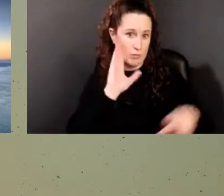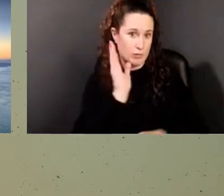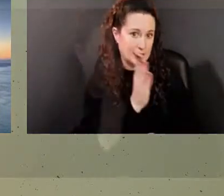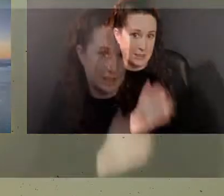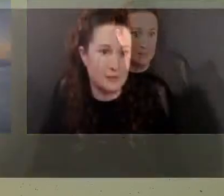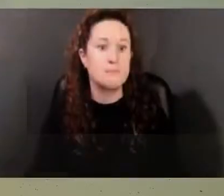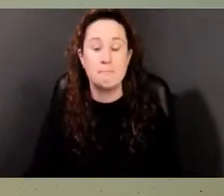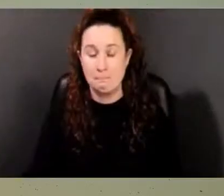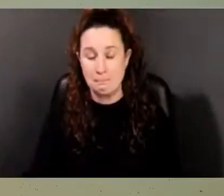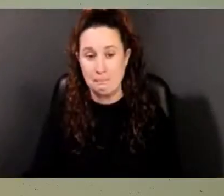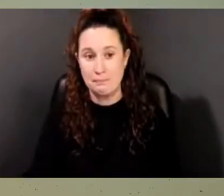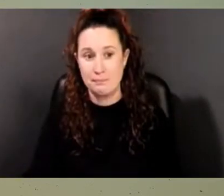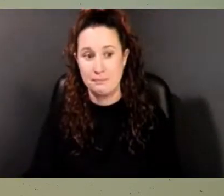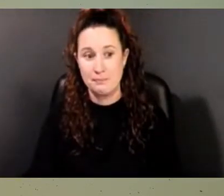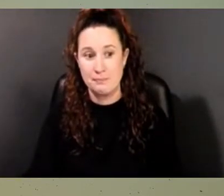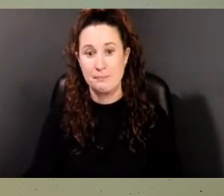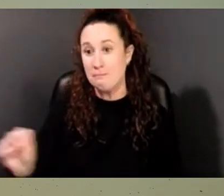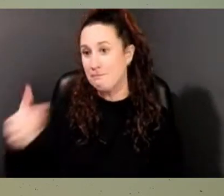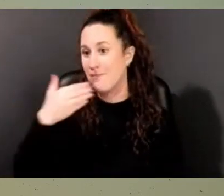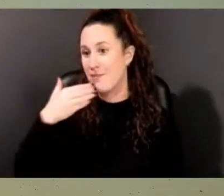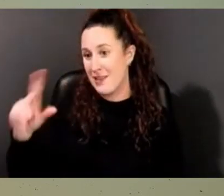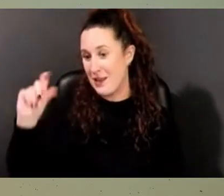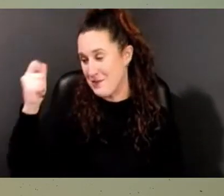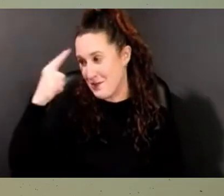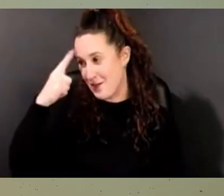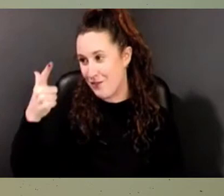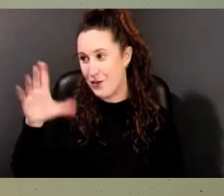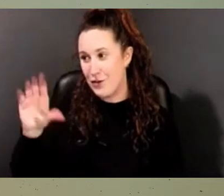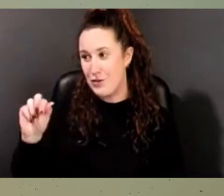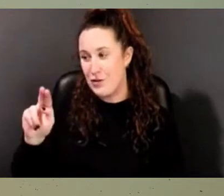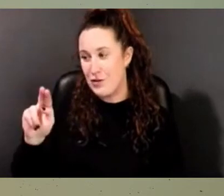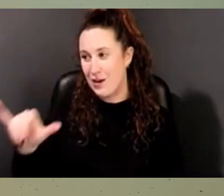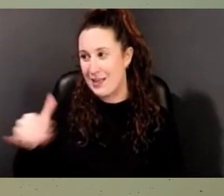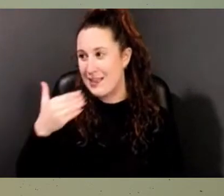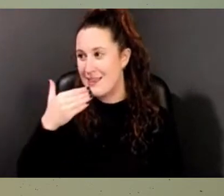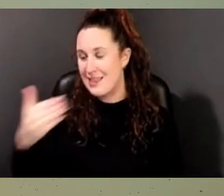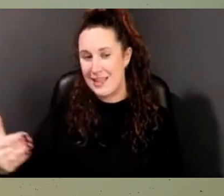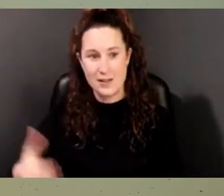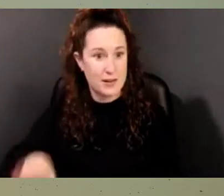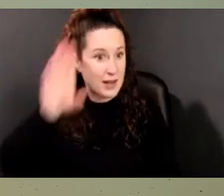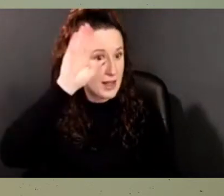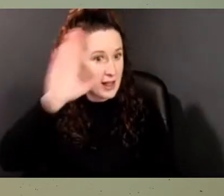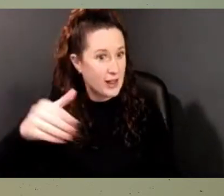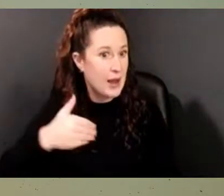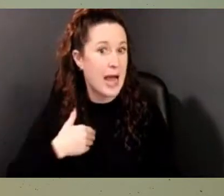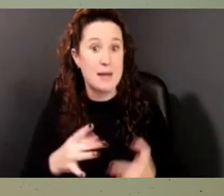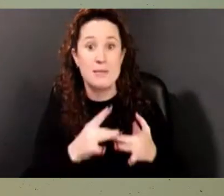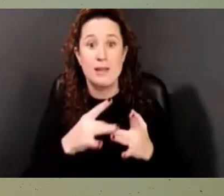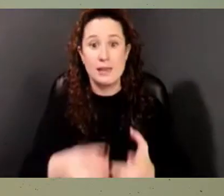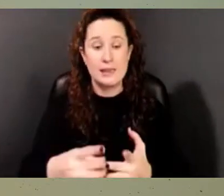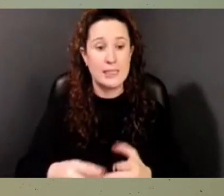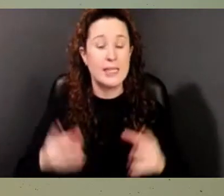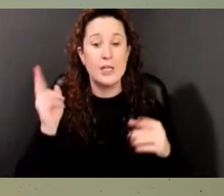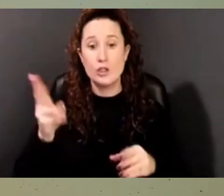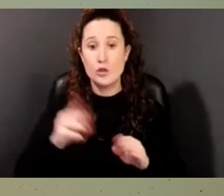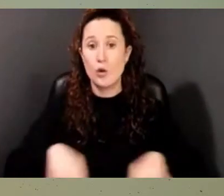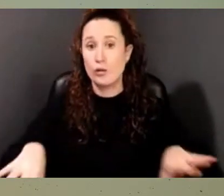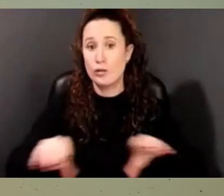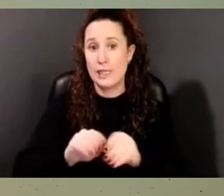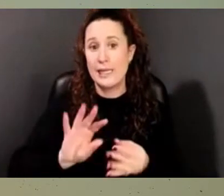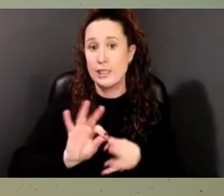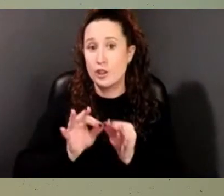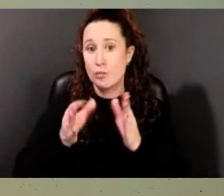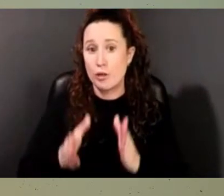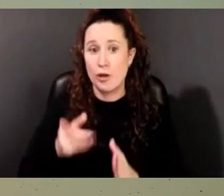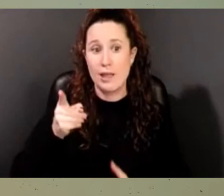Carney. Good evening, everyone. I am the lead historic site interpreter at the John Dickinson Plantation.